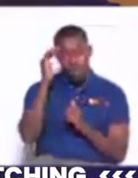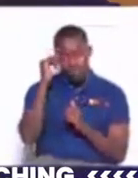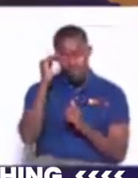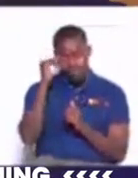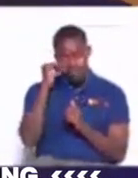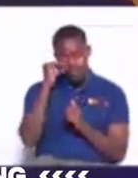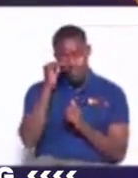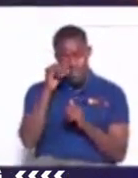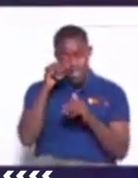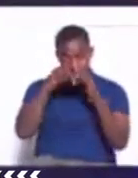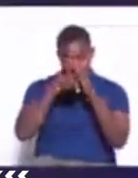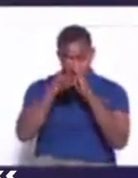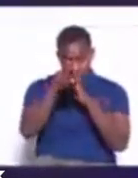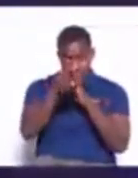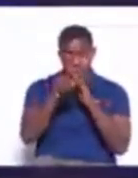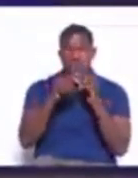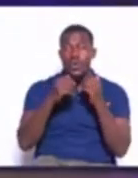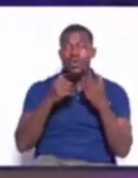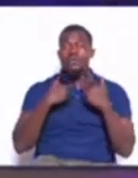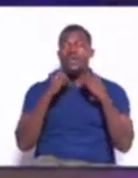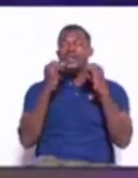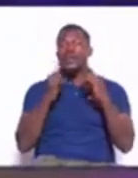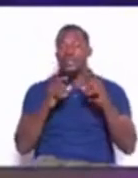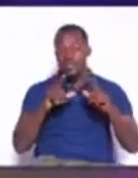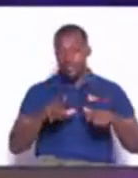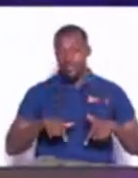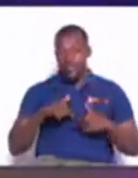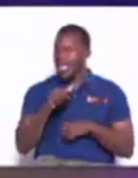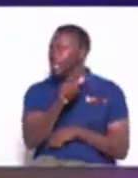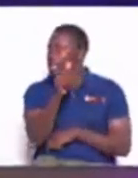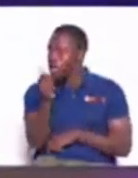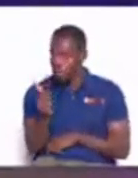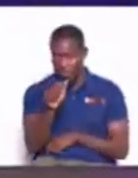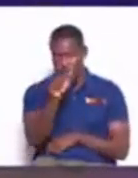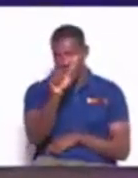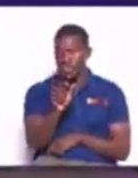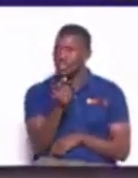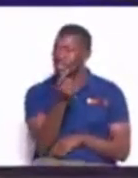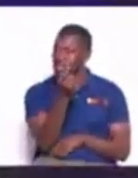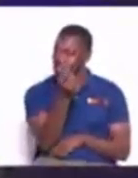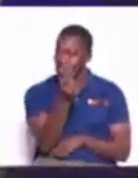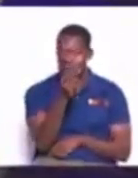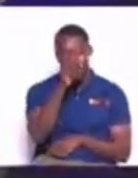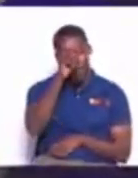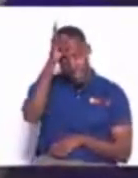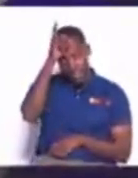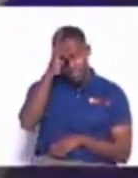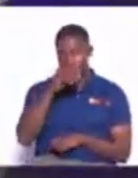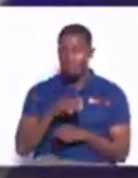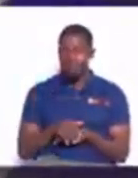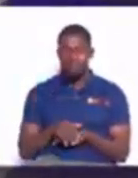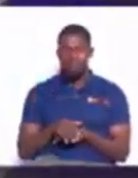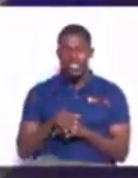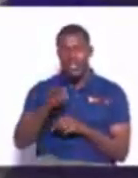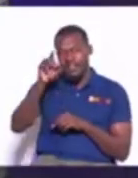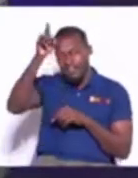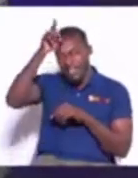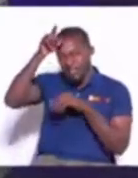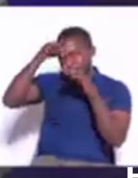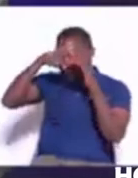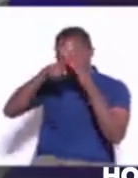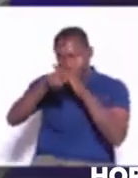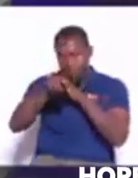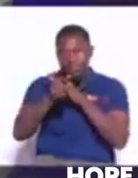kwako kuna maisha mapya. For somebody in a small village tonight, katika mtu aliyepo kijijini kule, ndani vijijini, mashinani kule, God speaks to you.